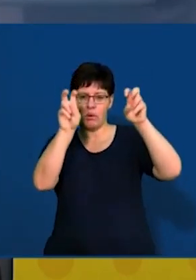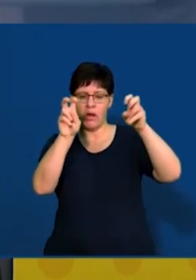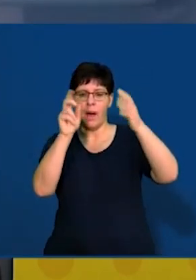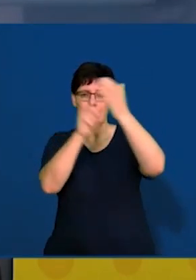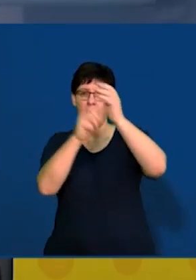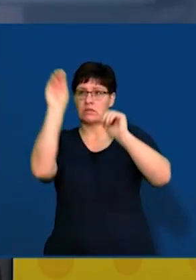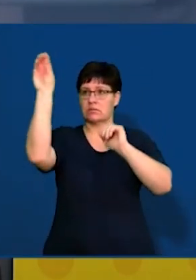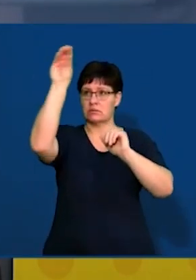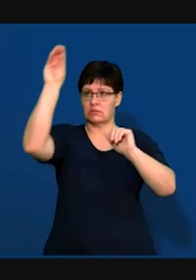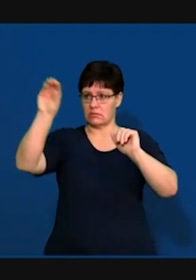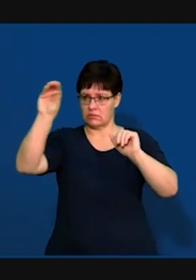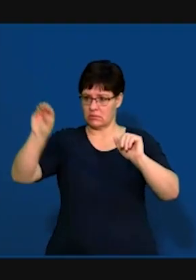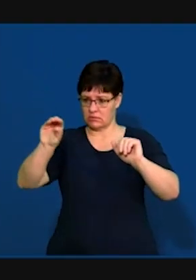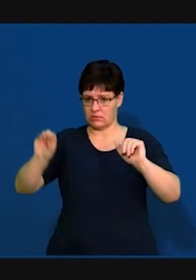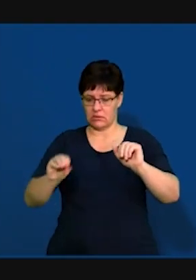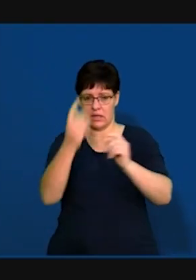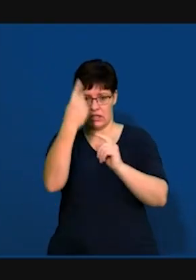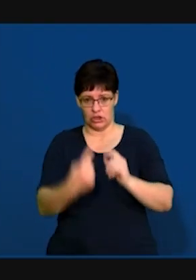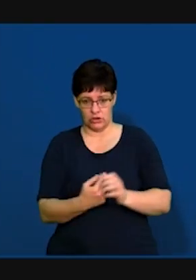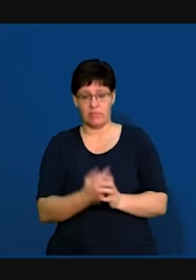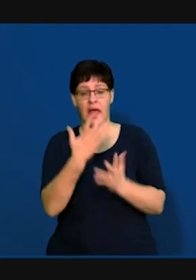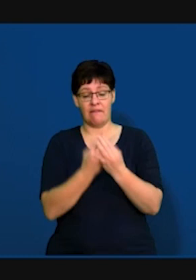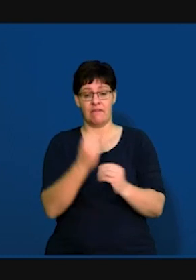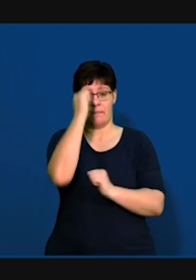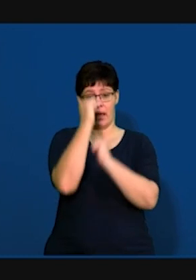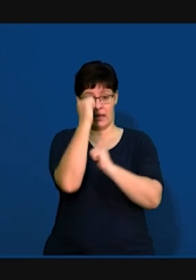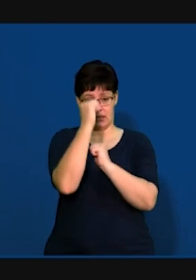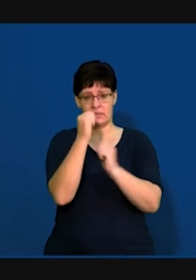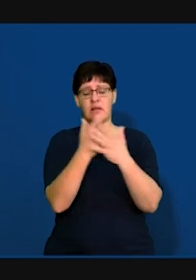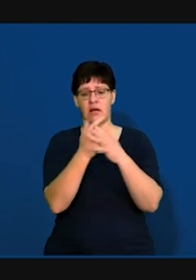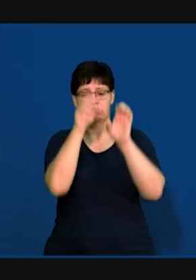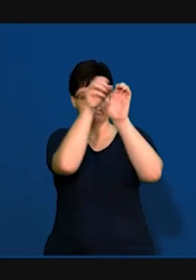them carries, right? So we've got the mechanics that is broken down